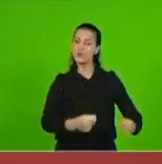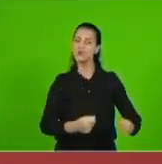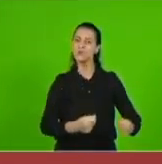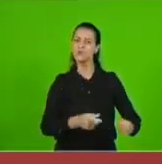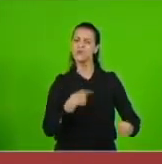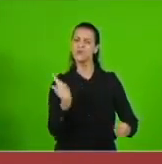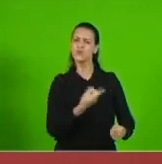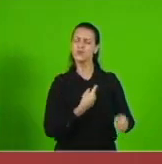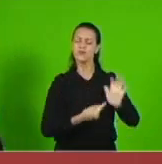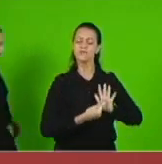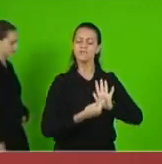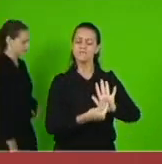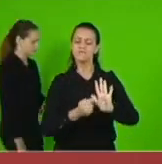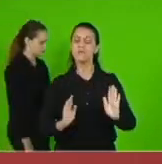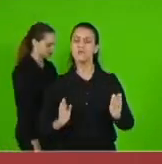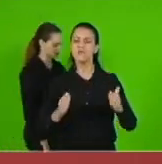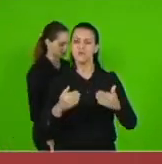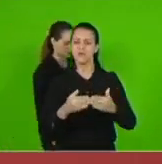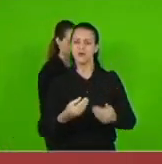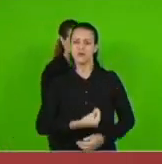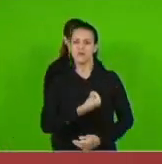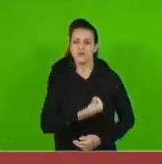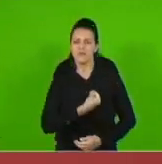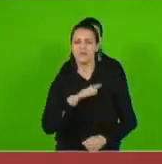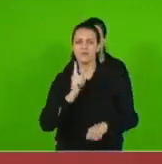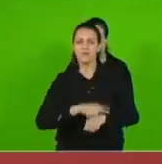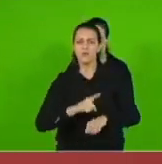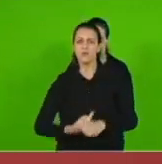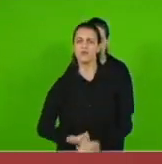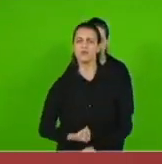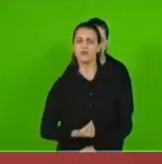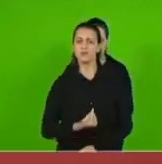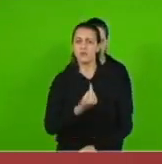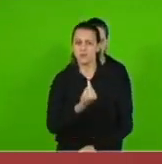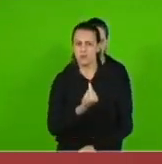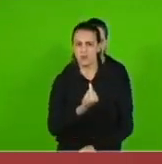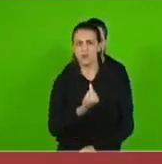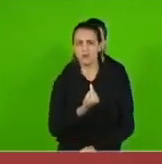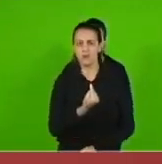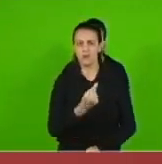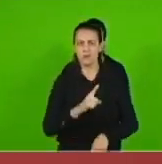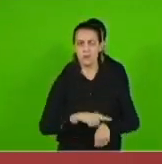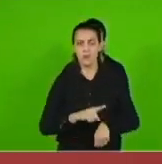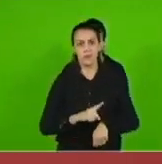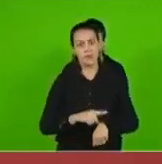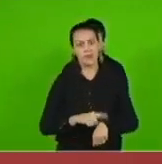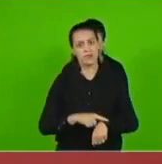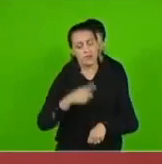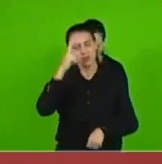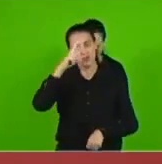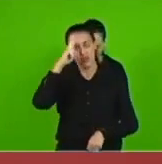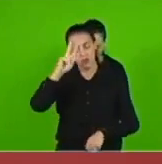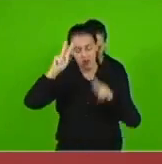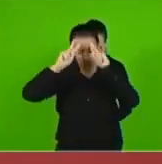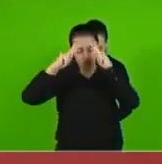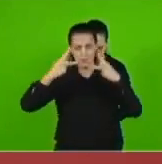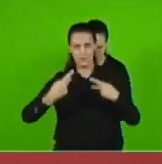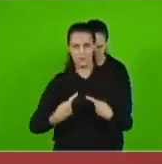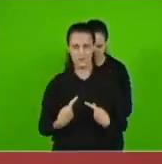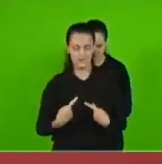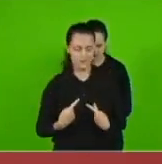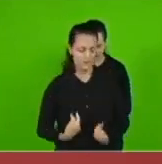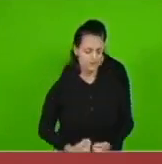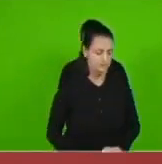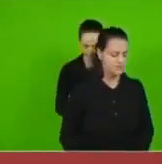Before all these, we emphasize that we live a single moment in